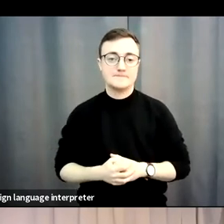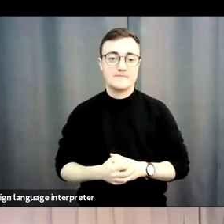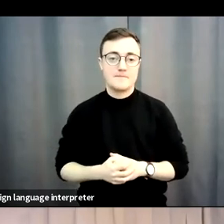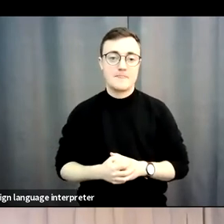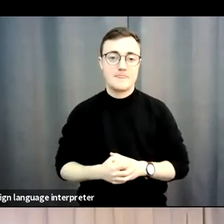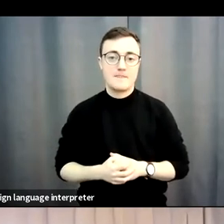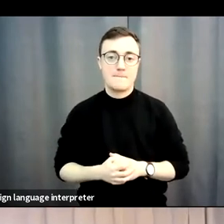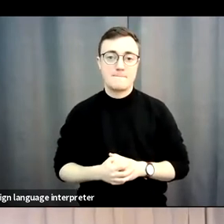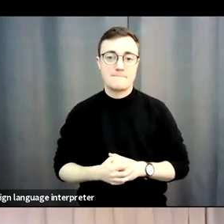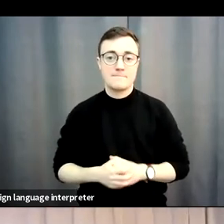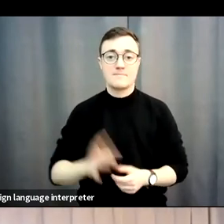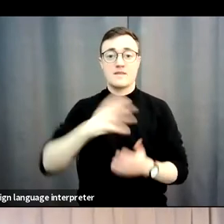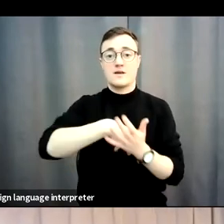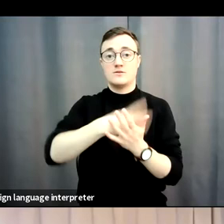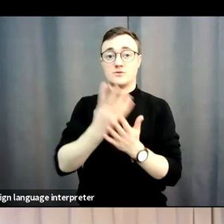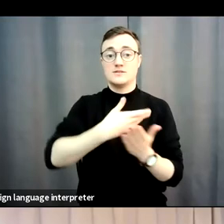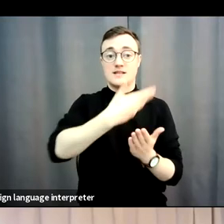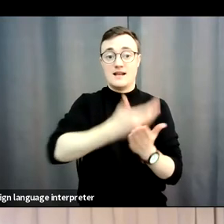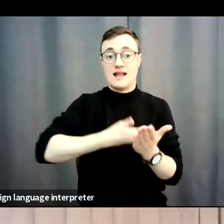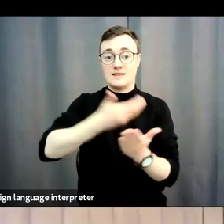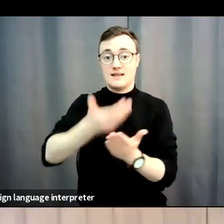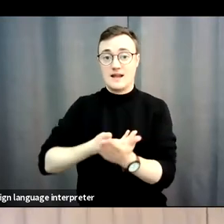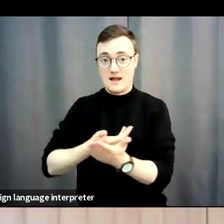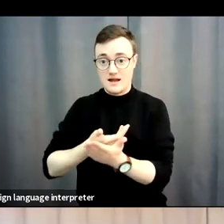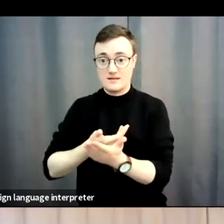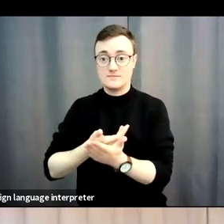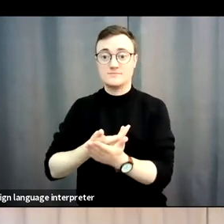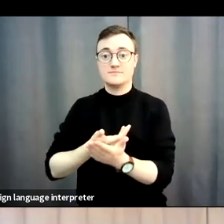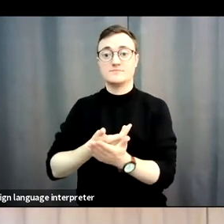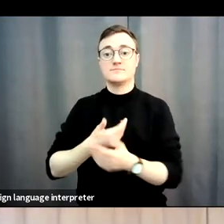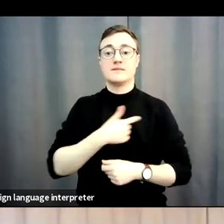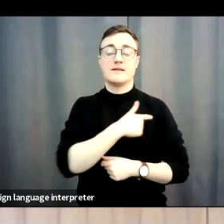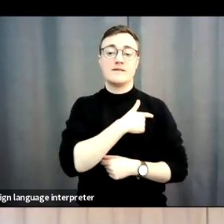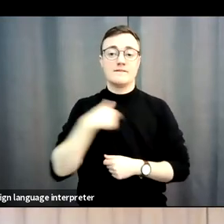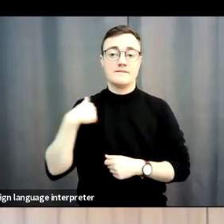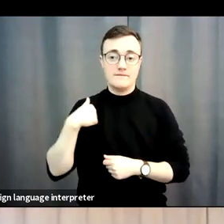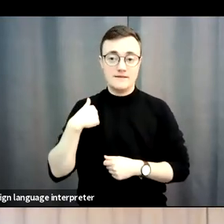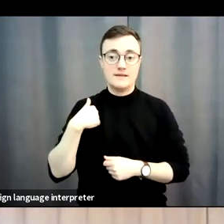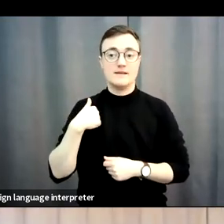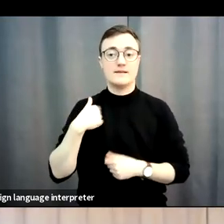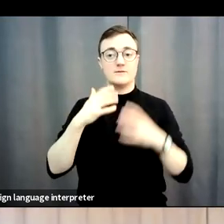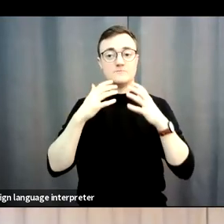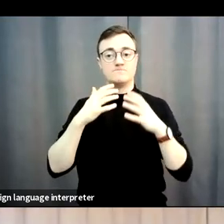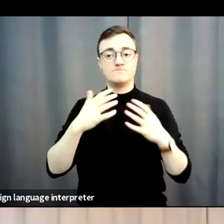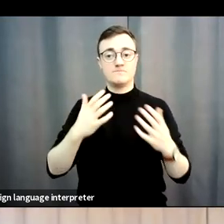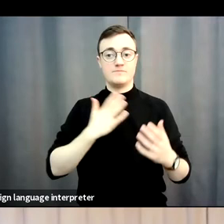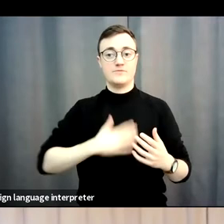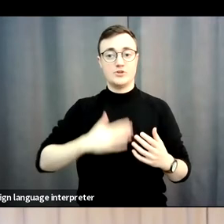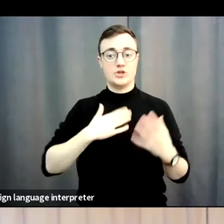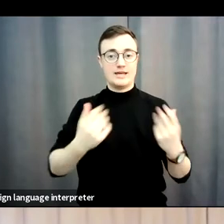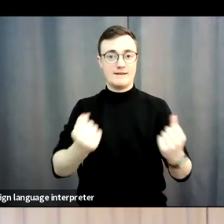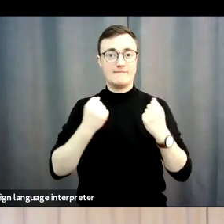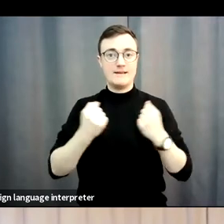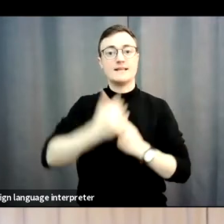The Nordic countries are carrying out both systematic and knowledge-based efforts to ensure participation for children and youth